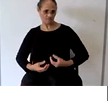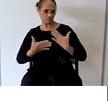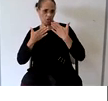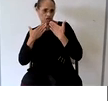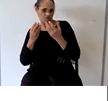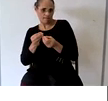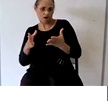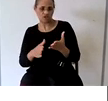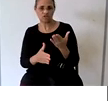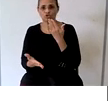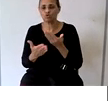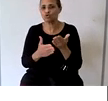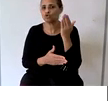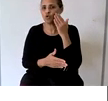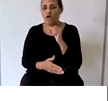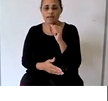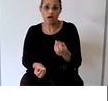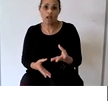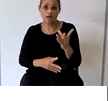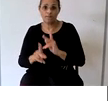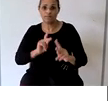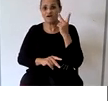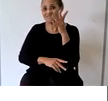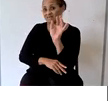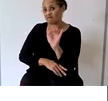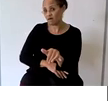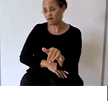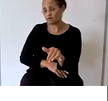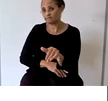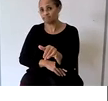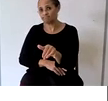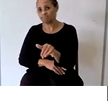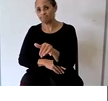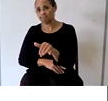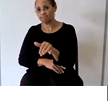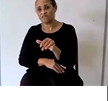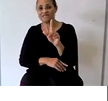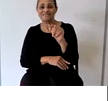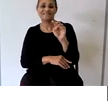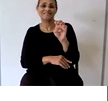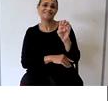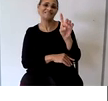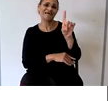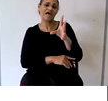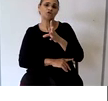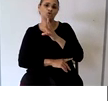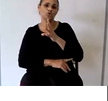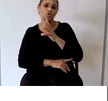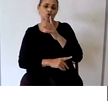good to know that not a lot of people have seen this this TED Talk. So during